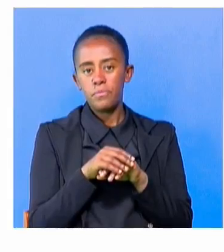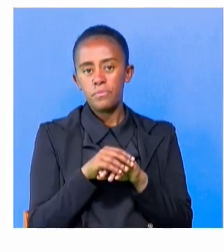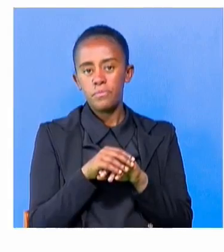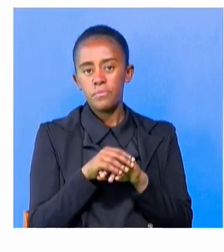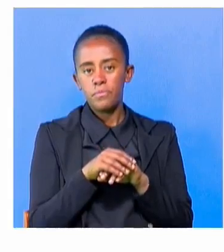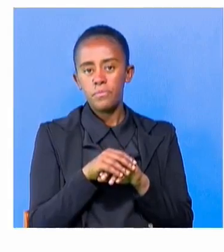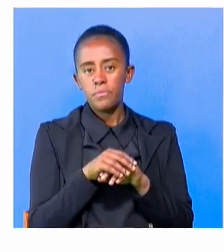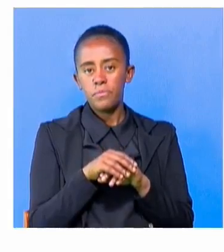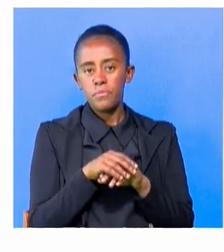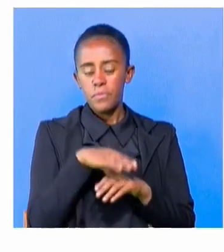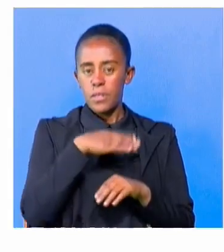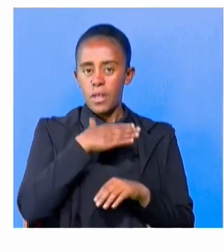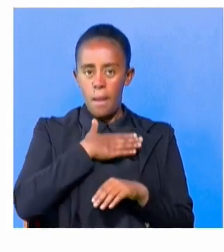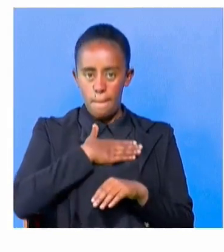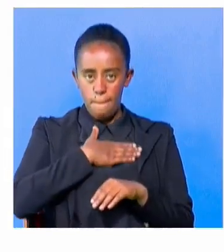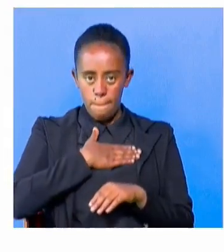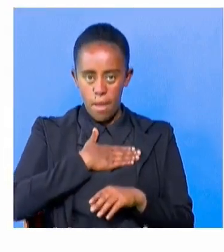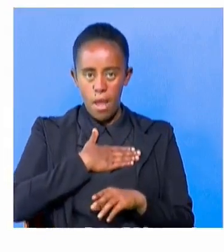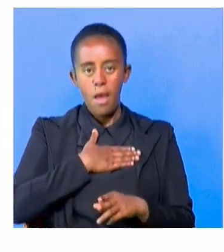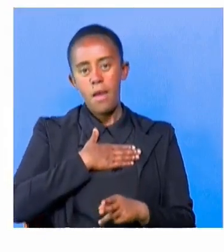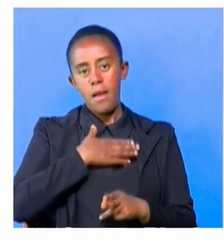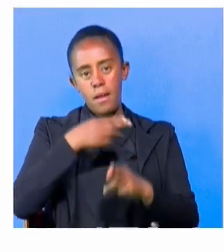my name